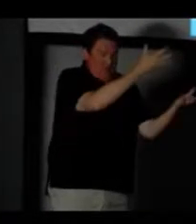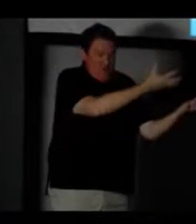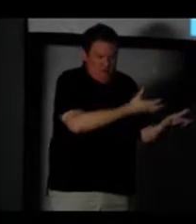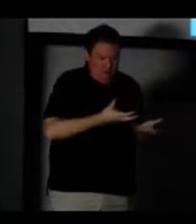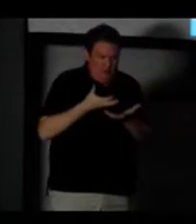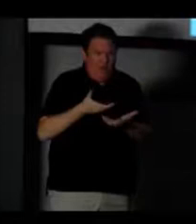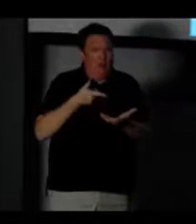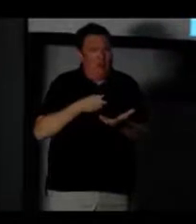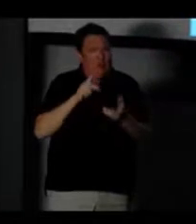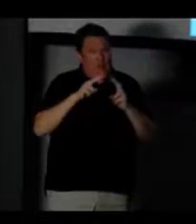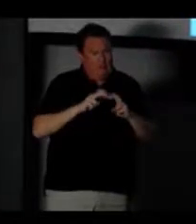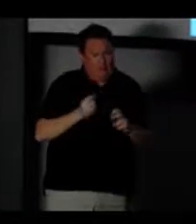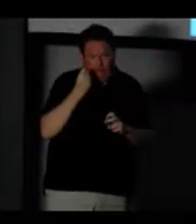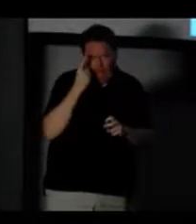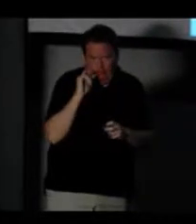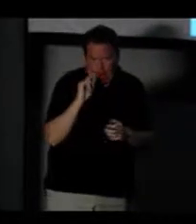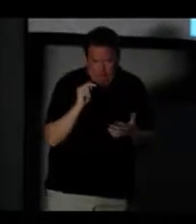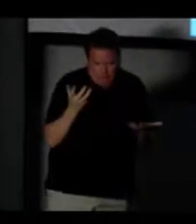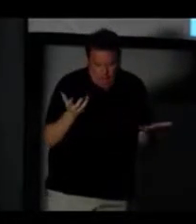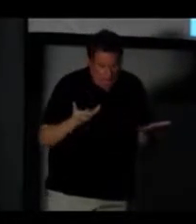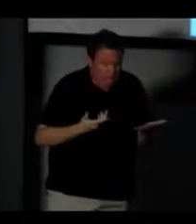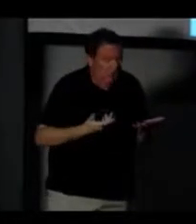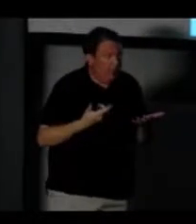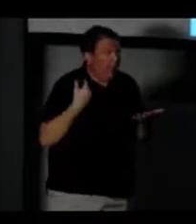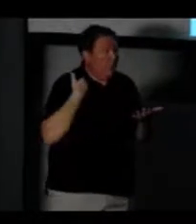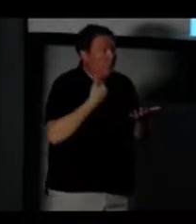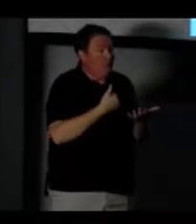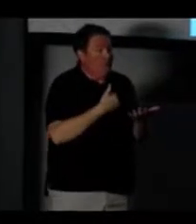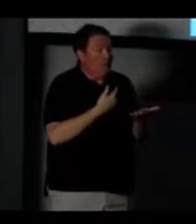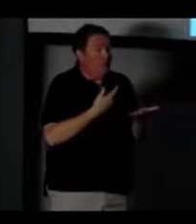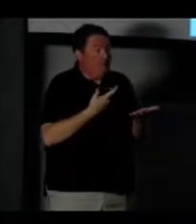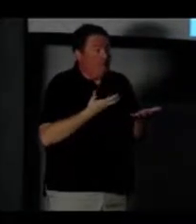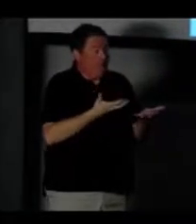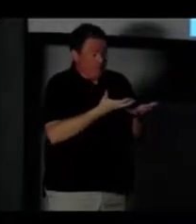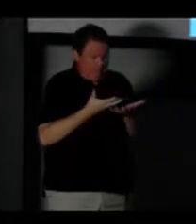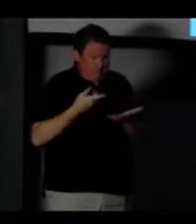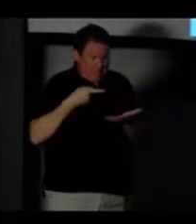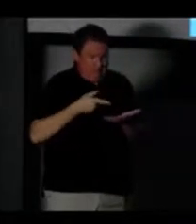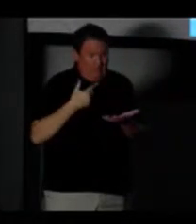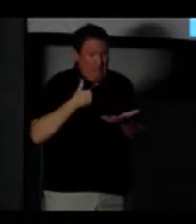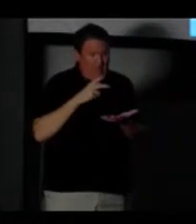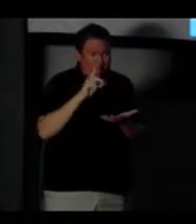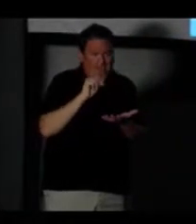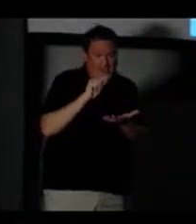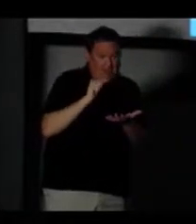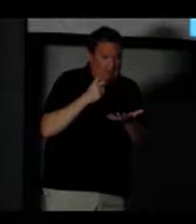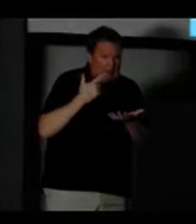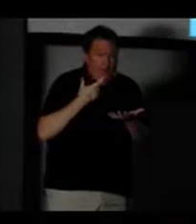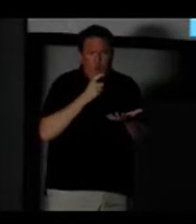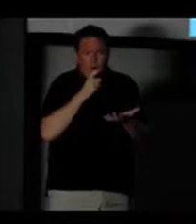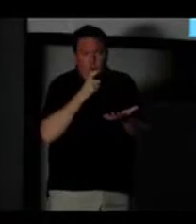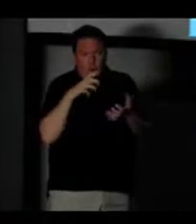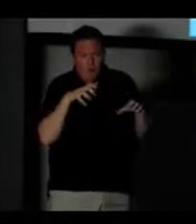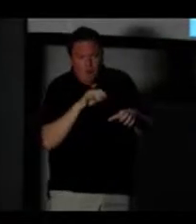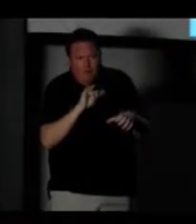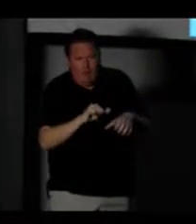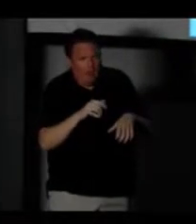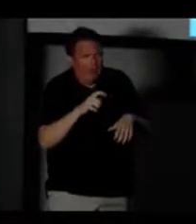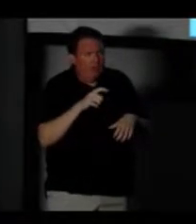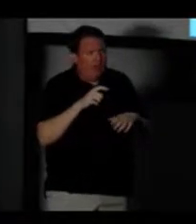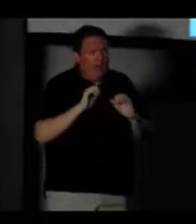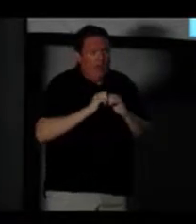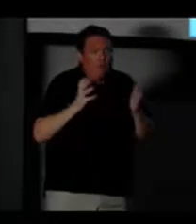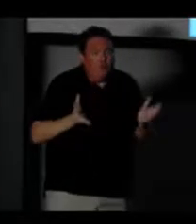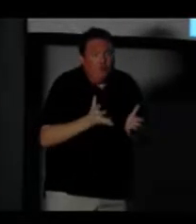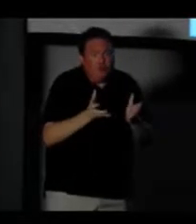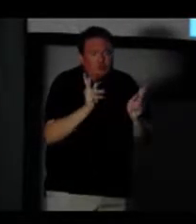crowd. You can see this is some of our data from our crowds, who's doing what, how to encourage people to do it, and so on. I think there's some